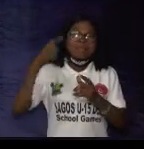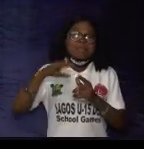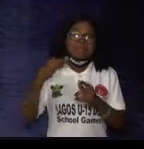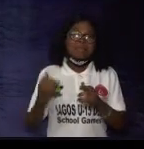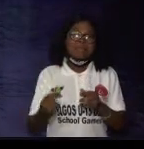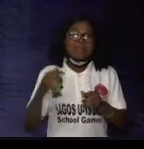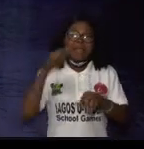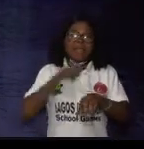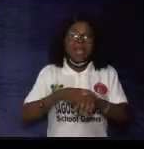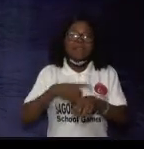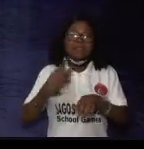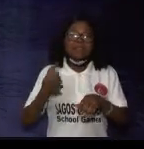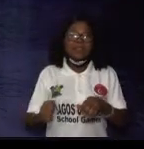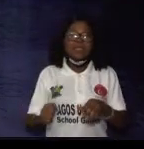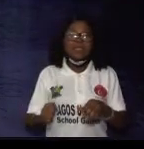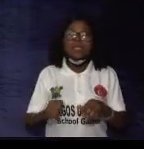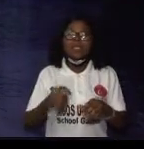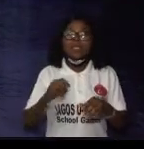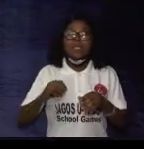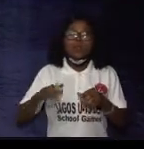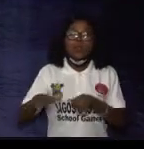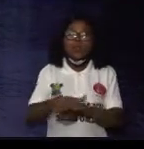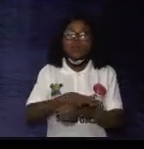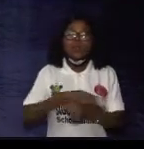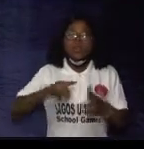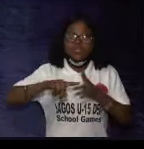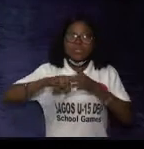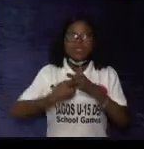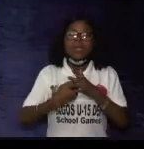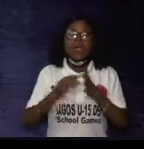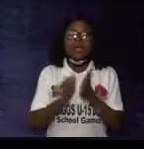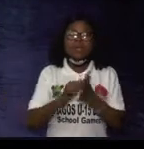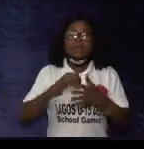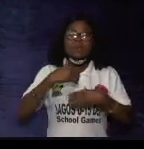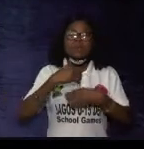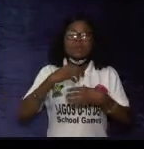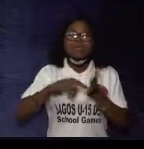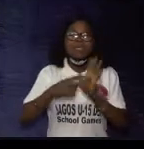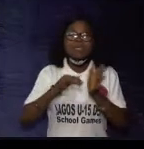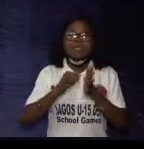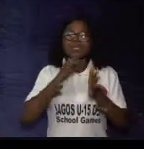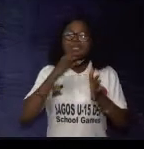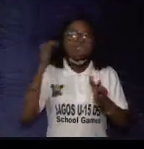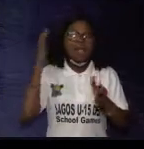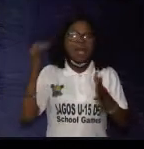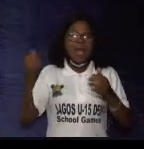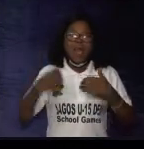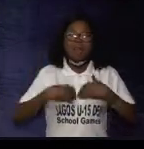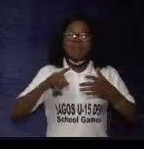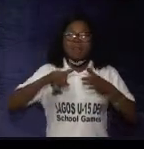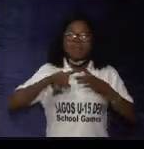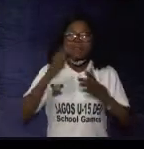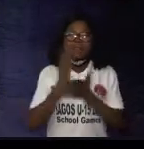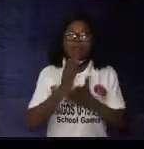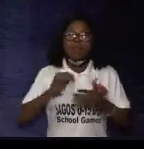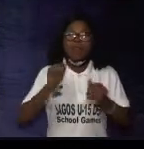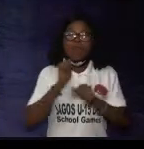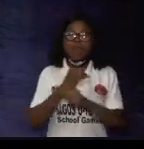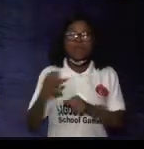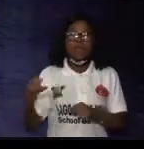the COVID-19 pandemic. That means it has stopped working. The company is no longer